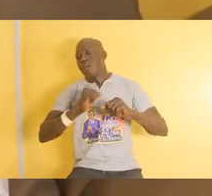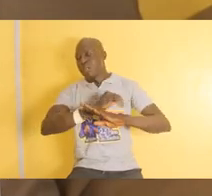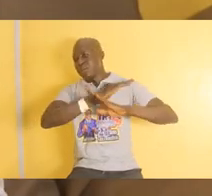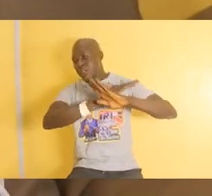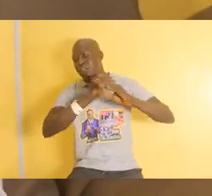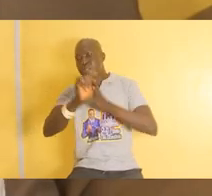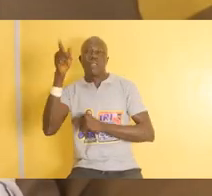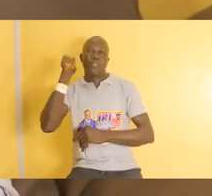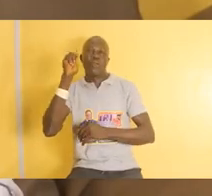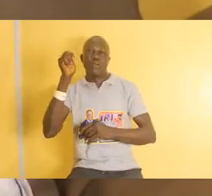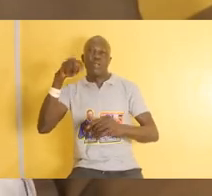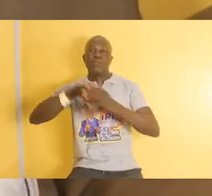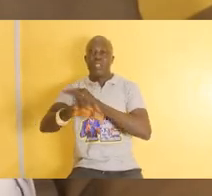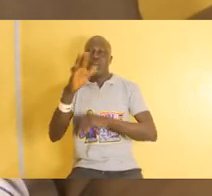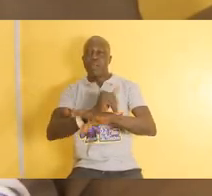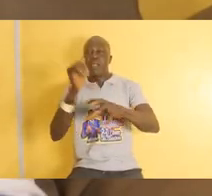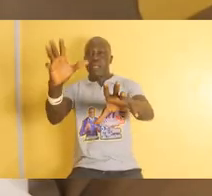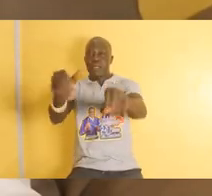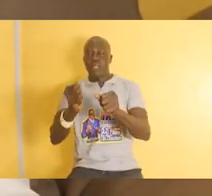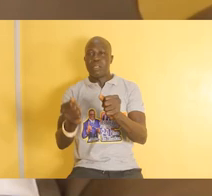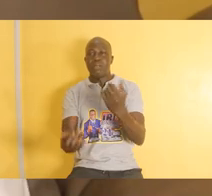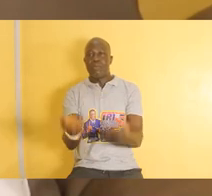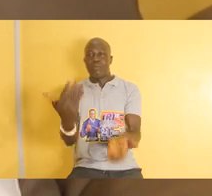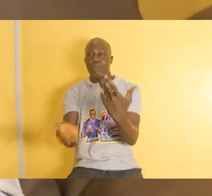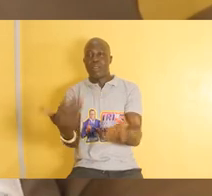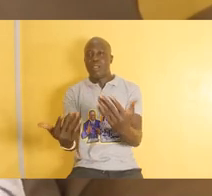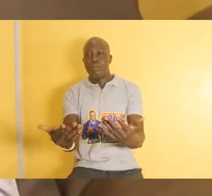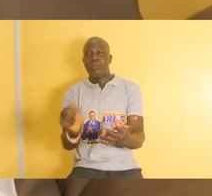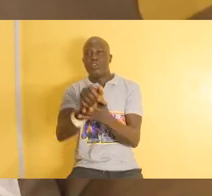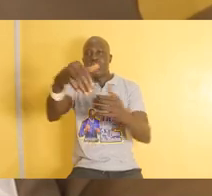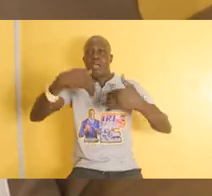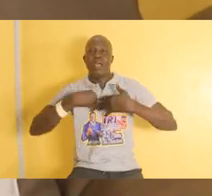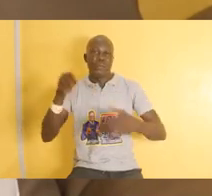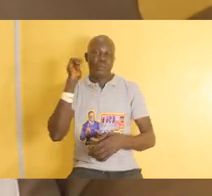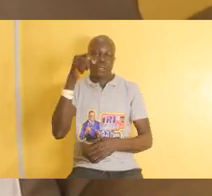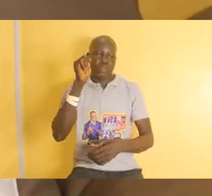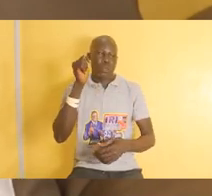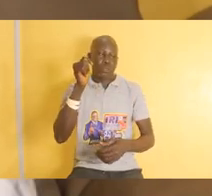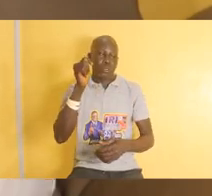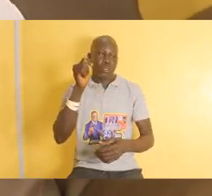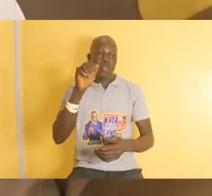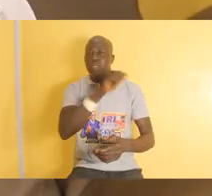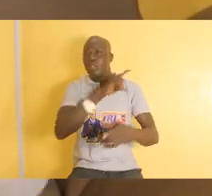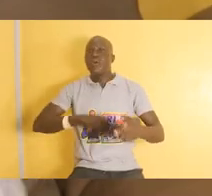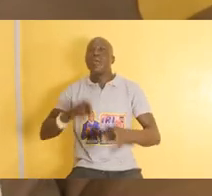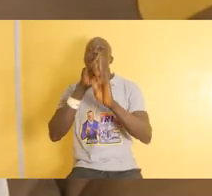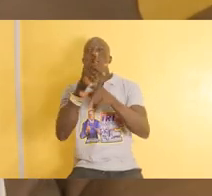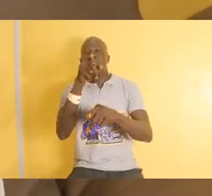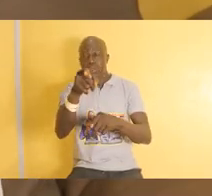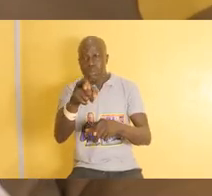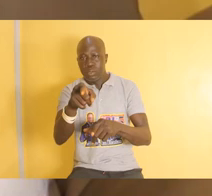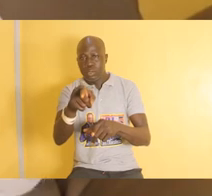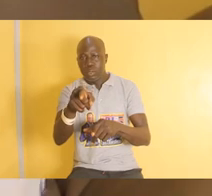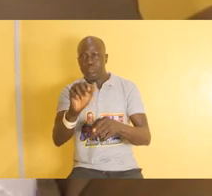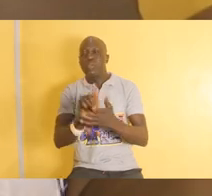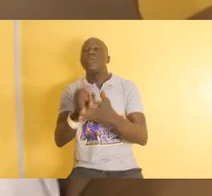duro agbara ko gbina amen wa ni testimony amen olorun wa da olo